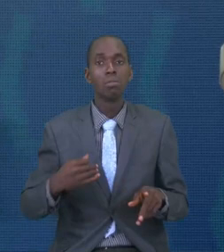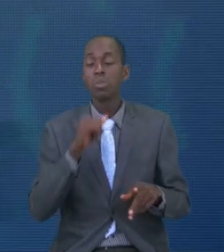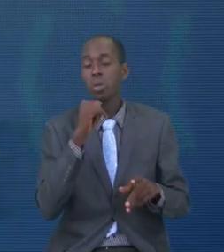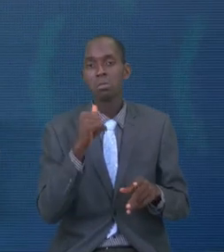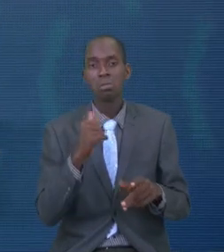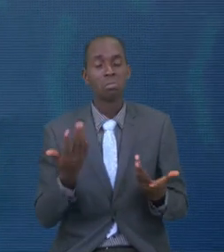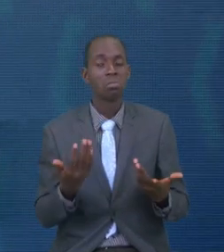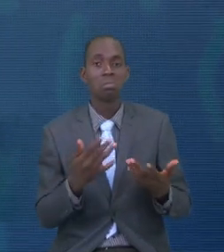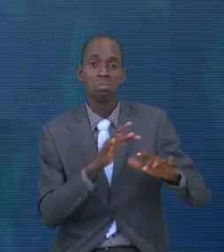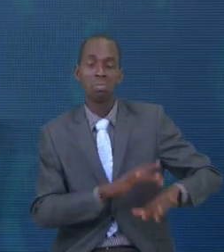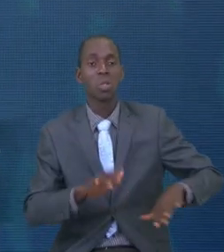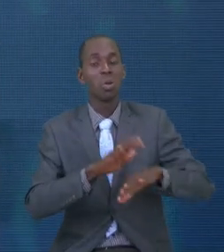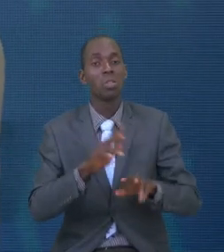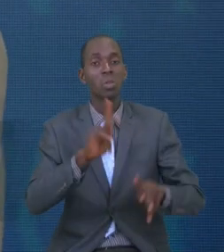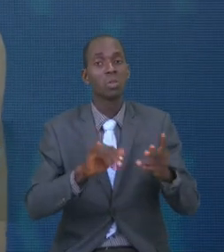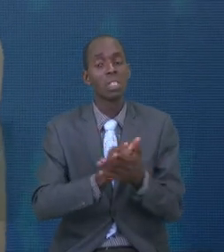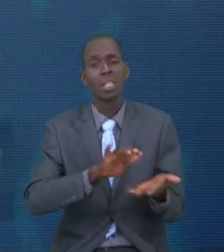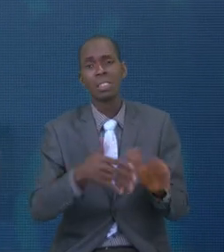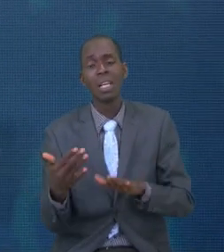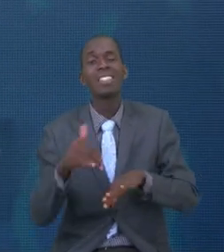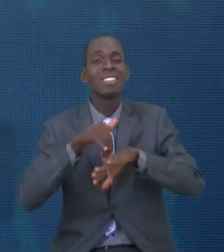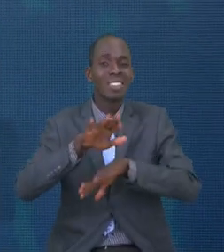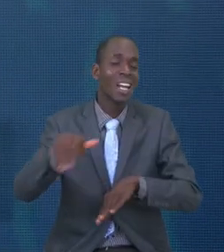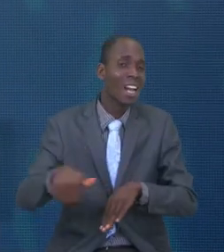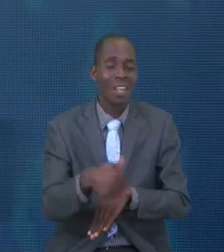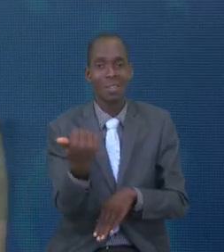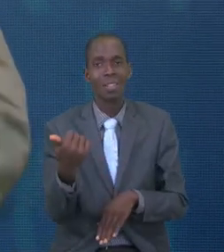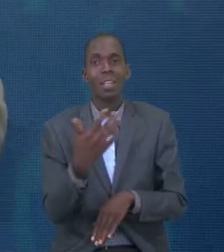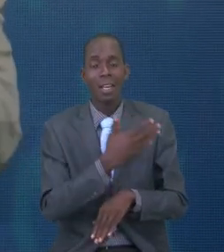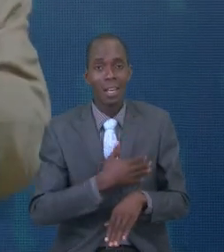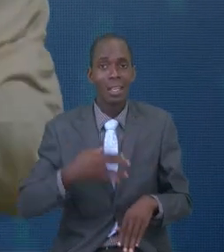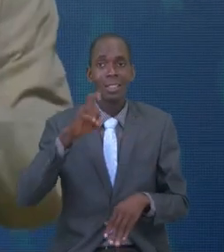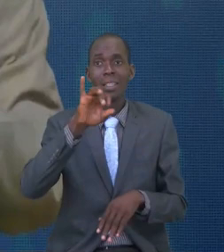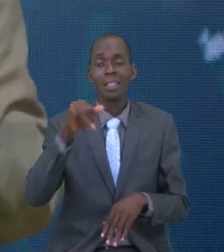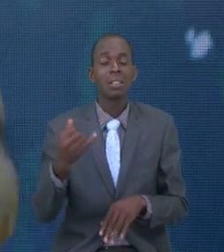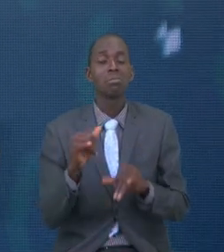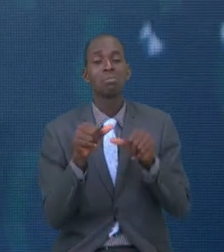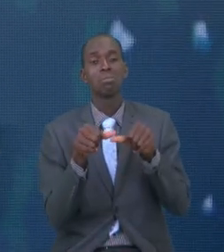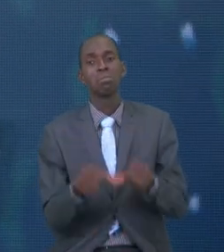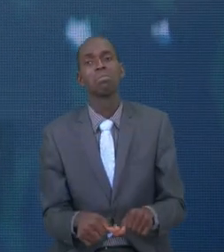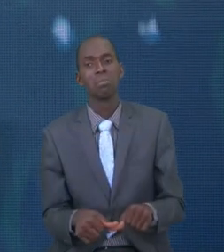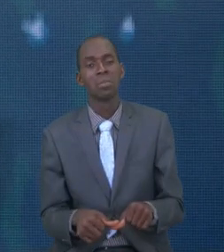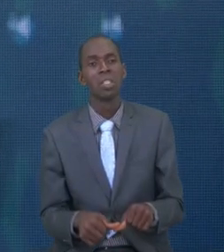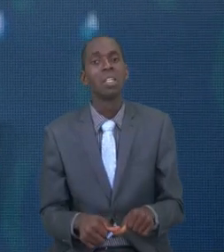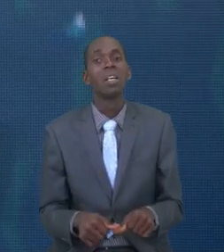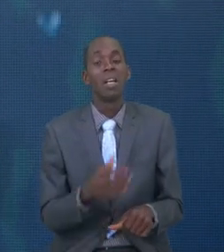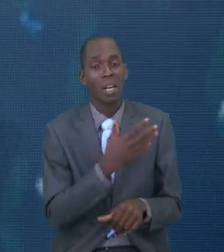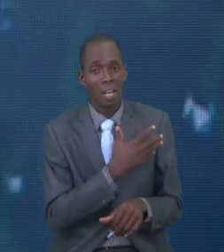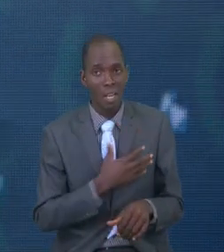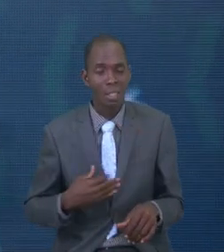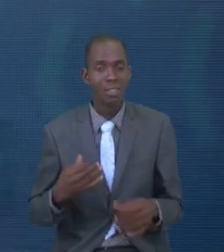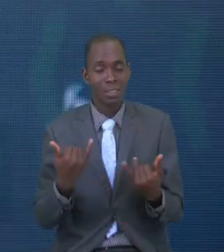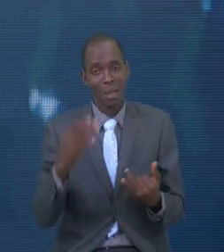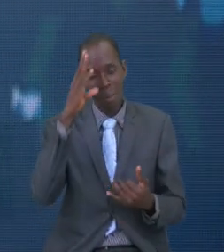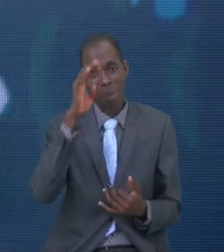50. And Elijah was now sitting. He's come to the place of